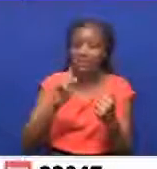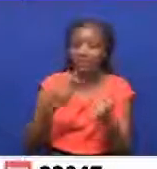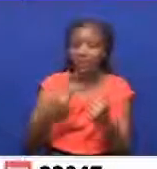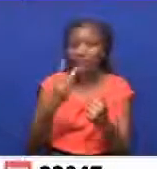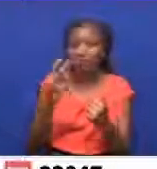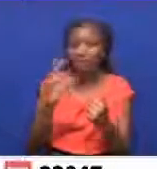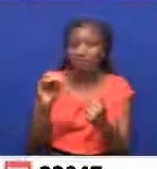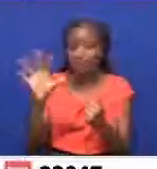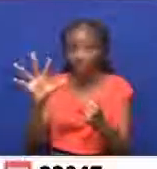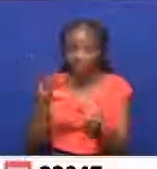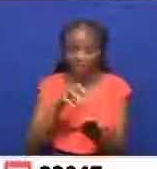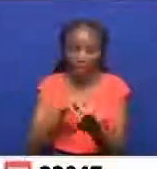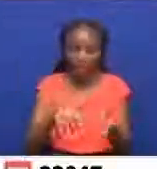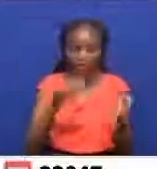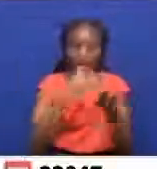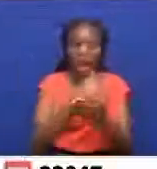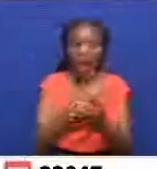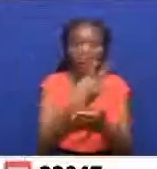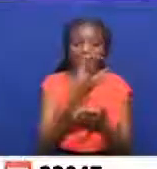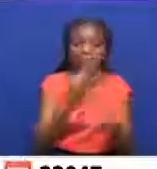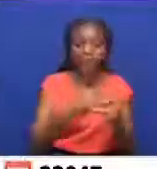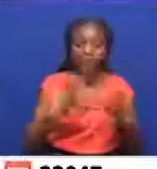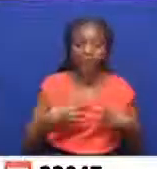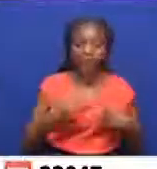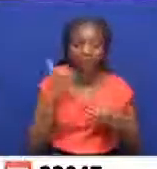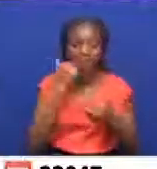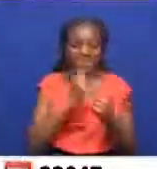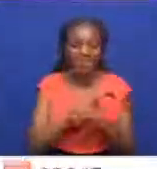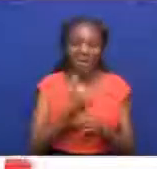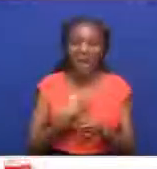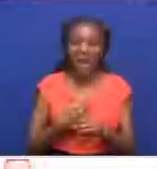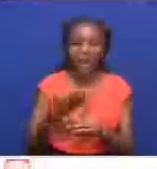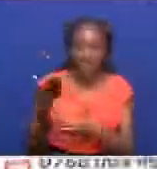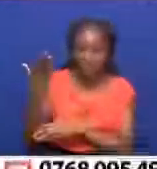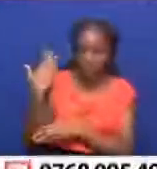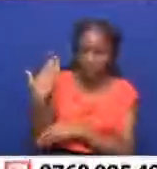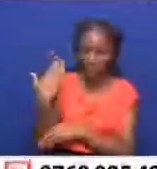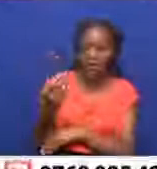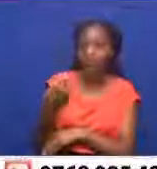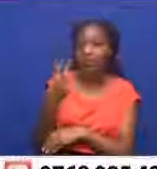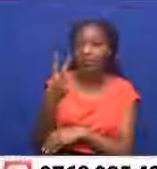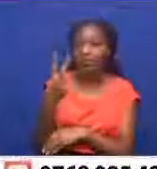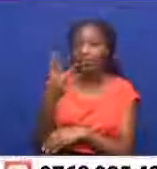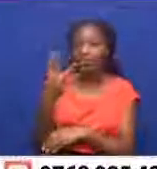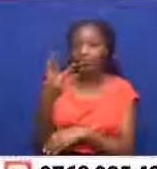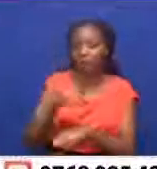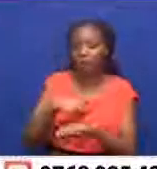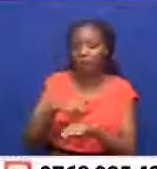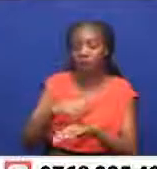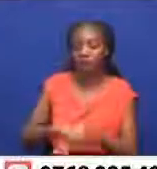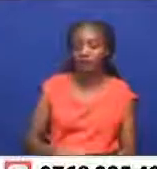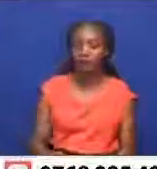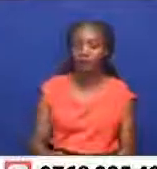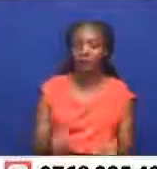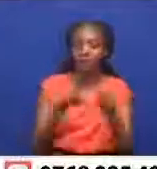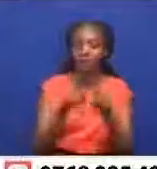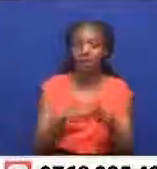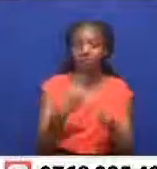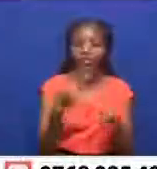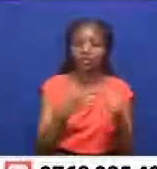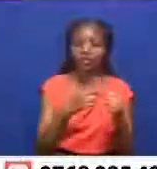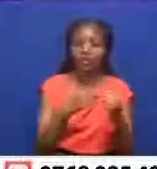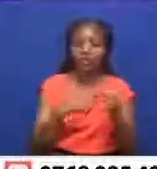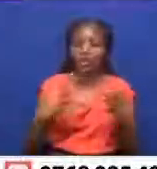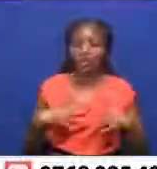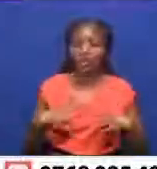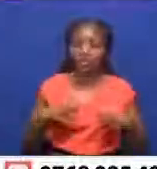36,205 cases after 48 more people tested positive for the virus in the last 24 hours. 176